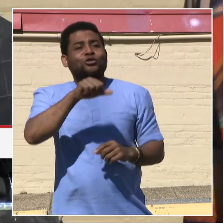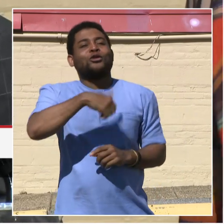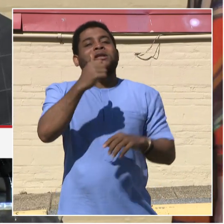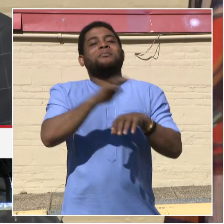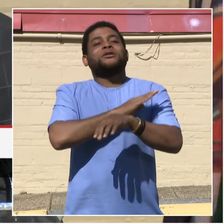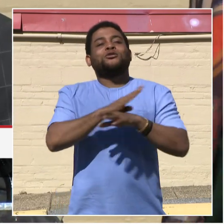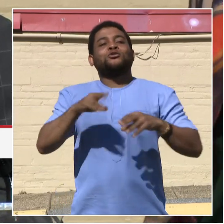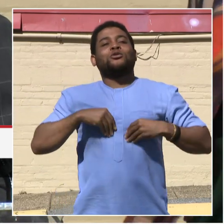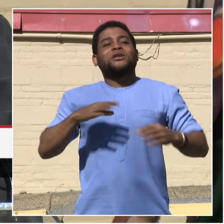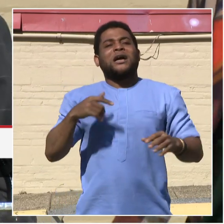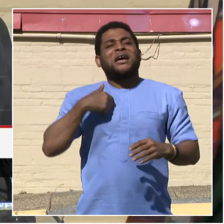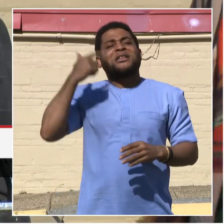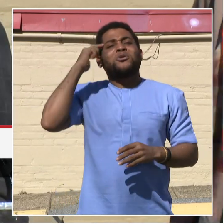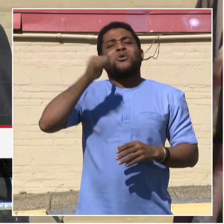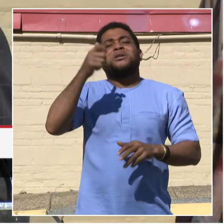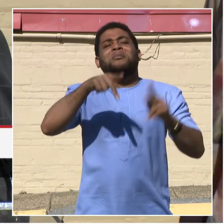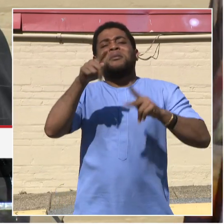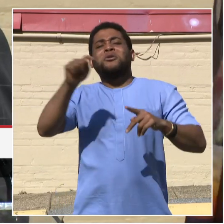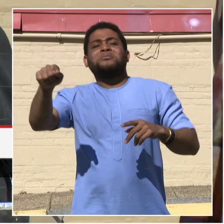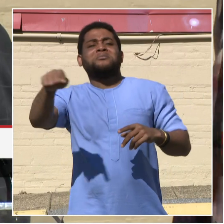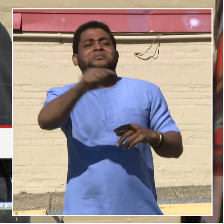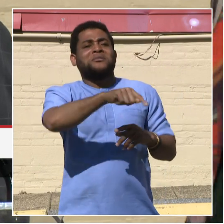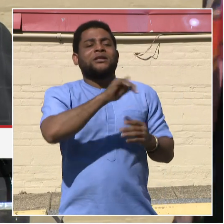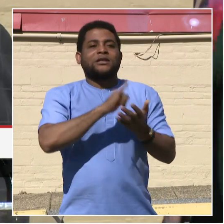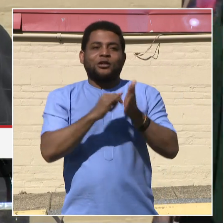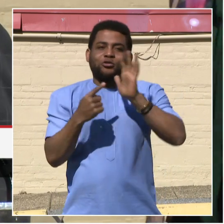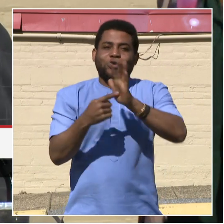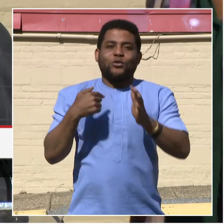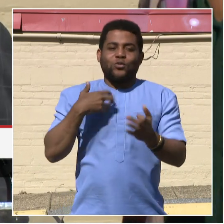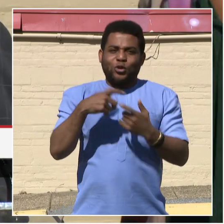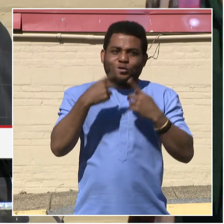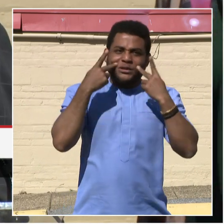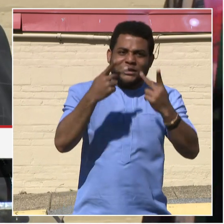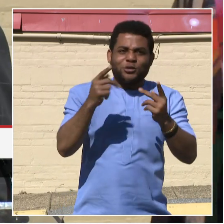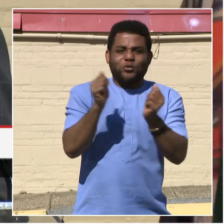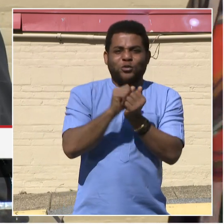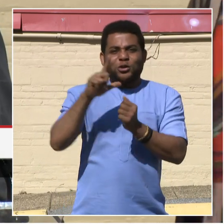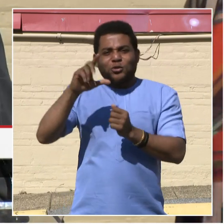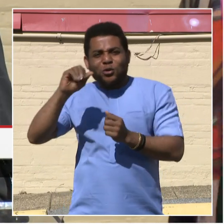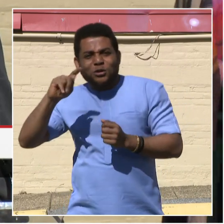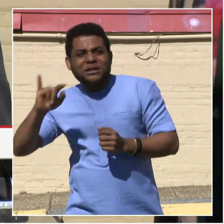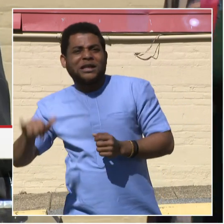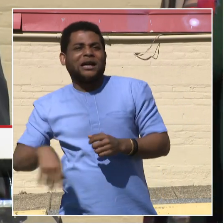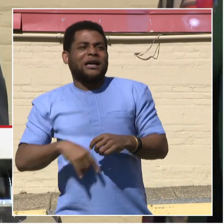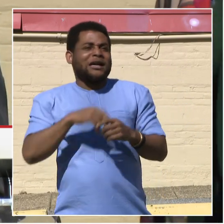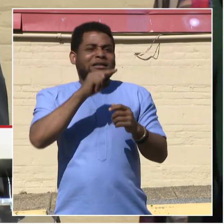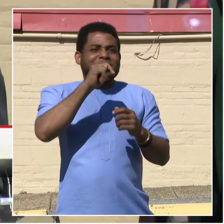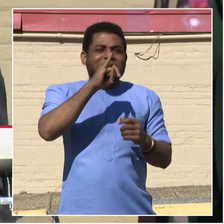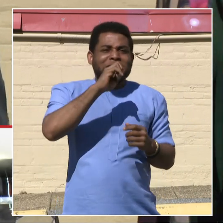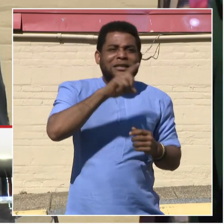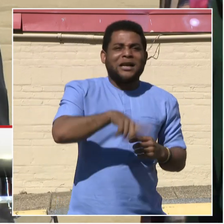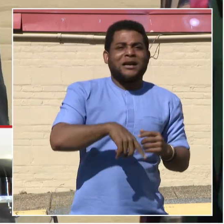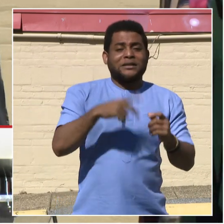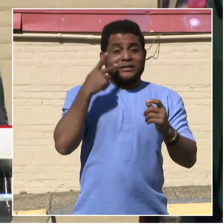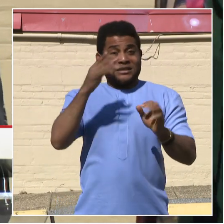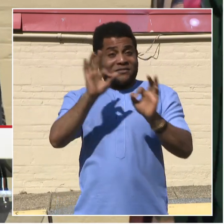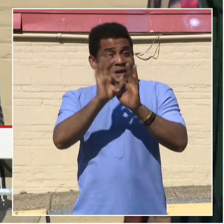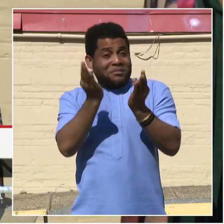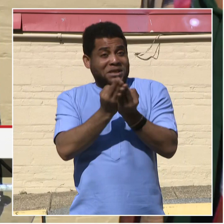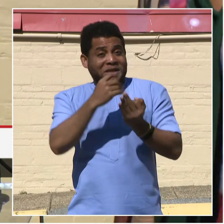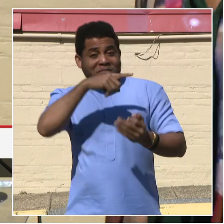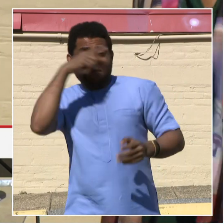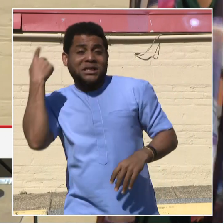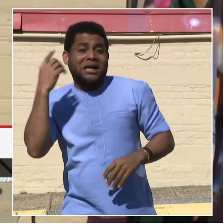and that's an example of what we like to see in Latoya and Angel, which is family-owned, black-owned, brown-owned